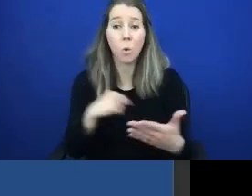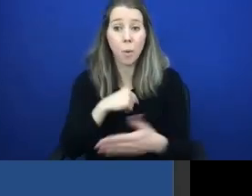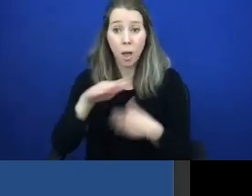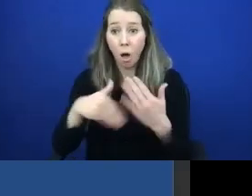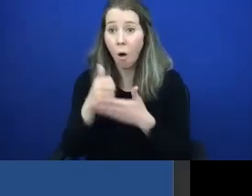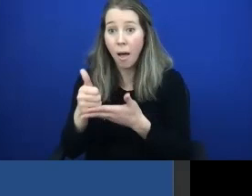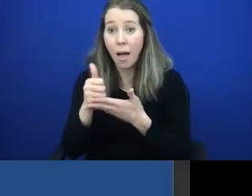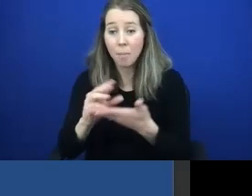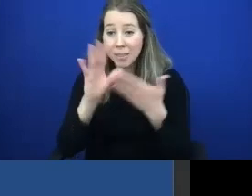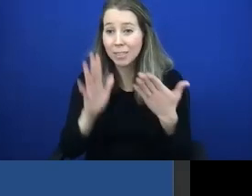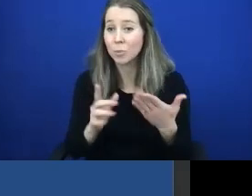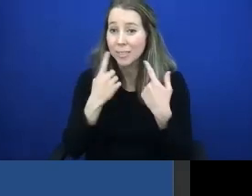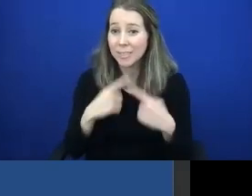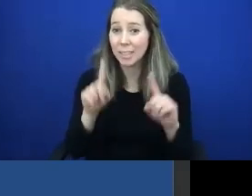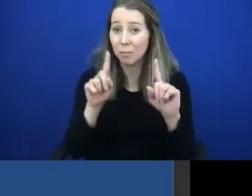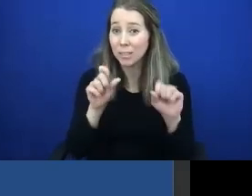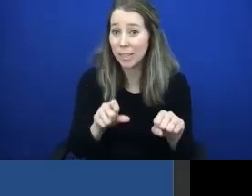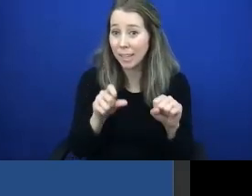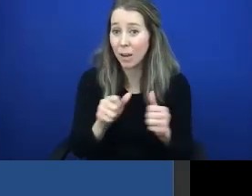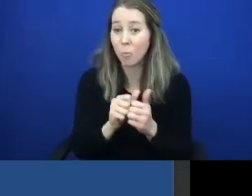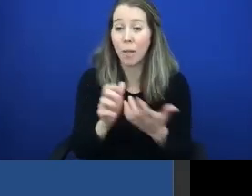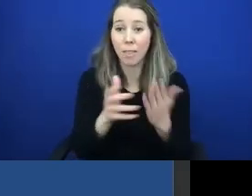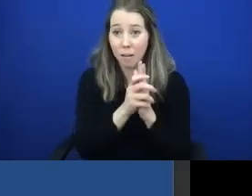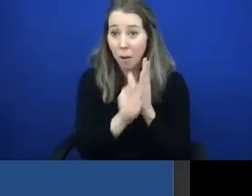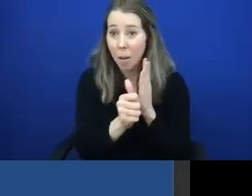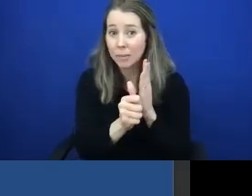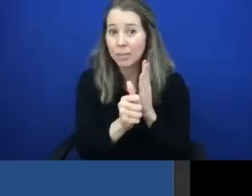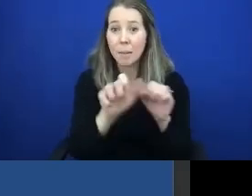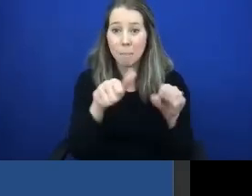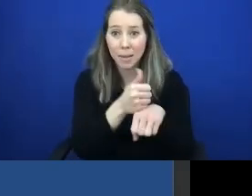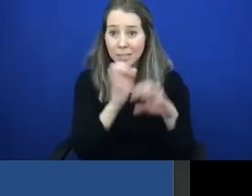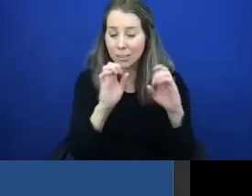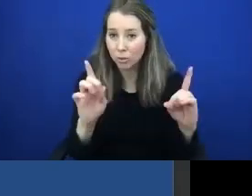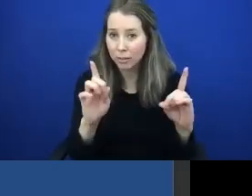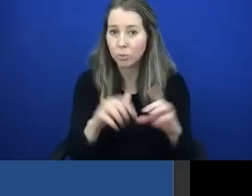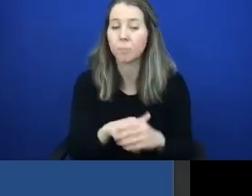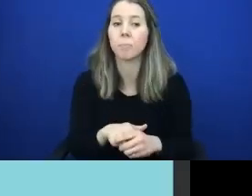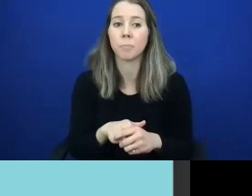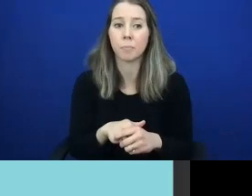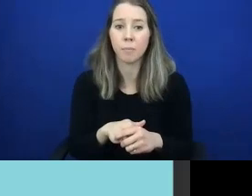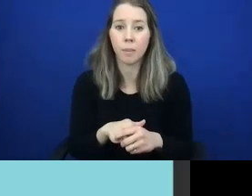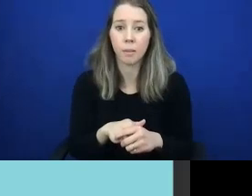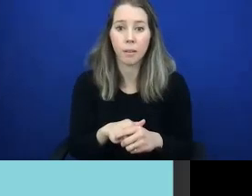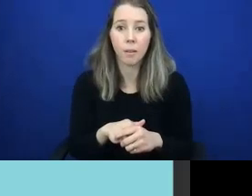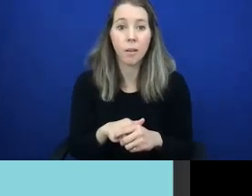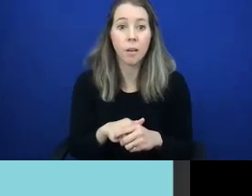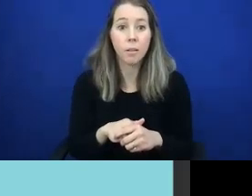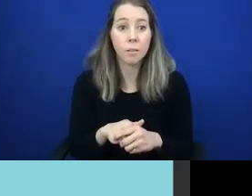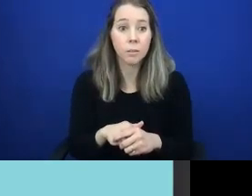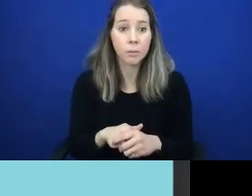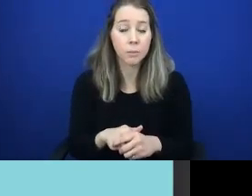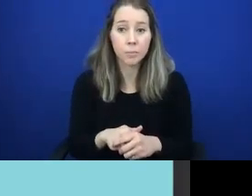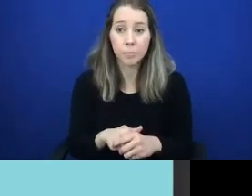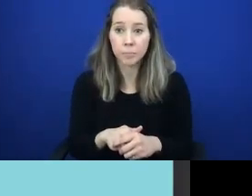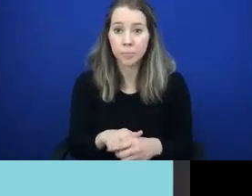be as successful as they can with competency-based education. So a little bit